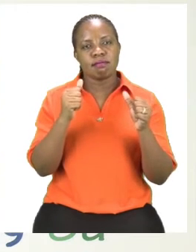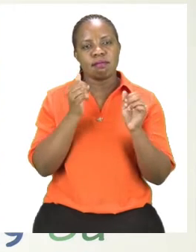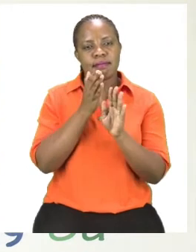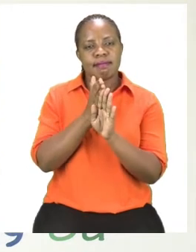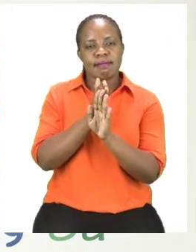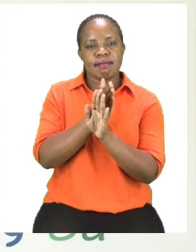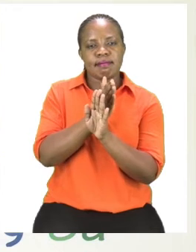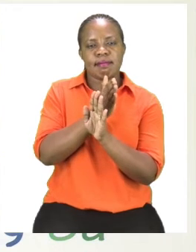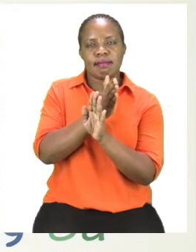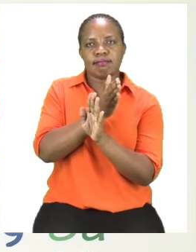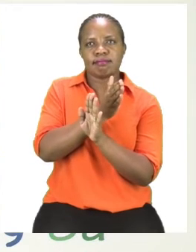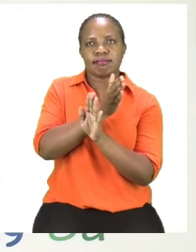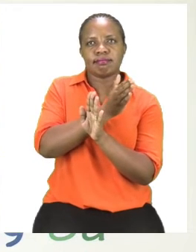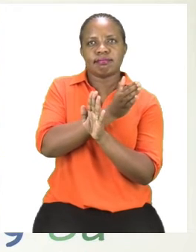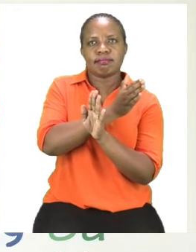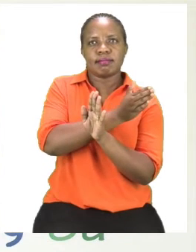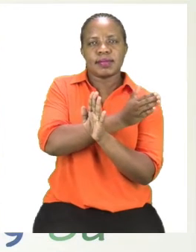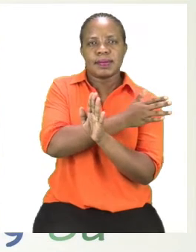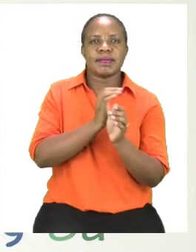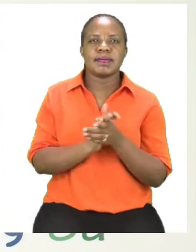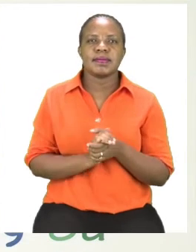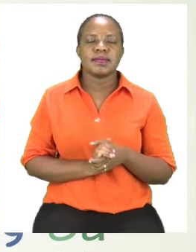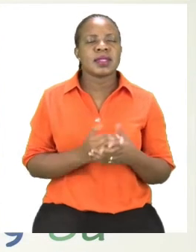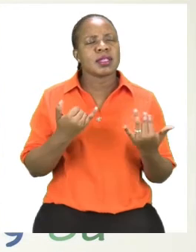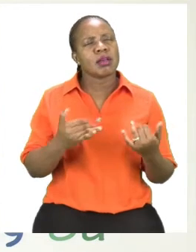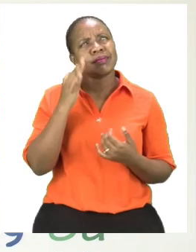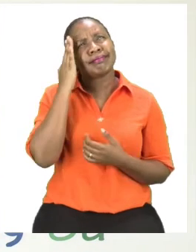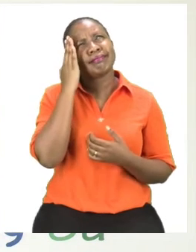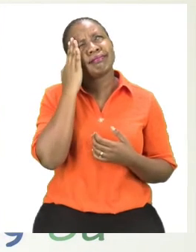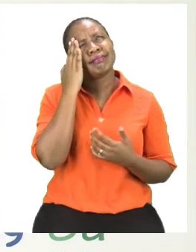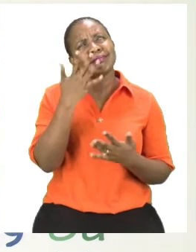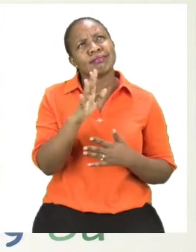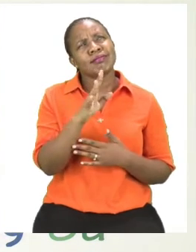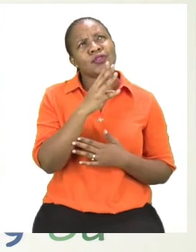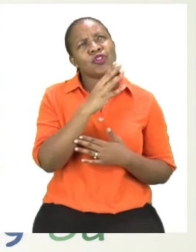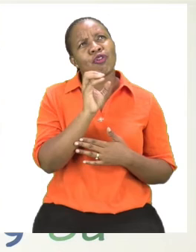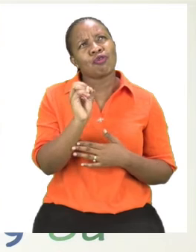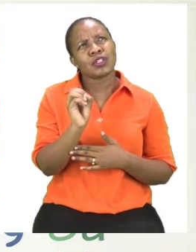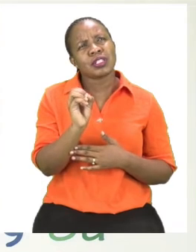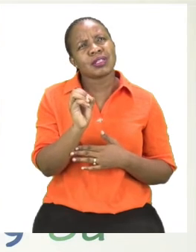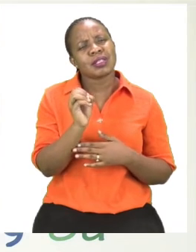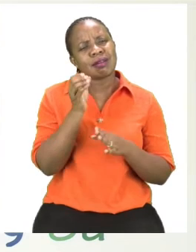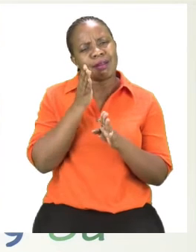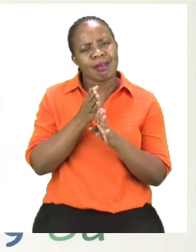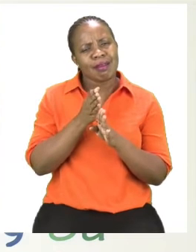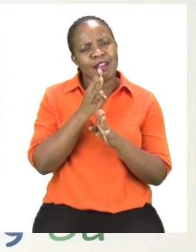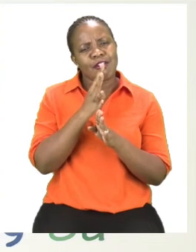the first number we already know is 40, but what is the number before